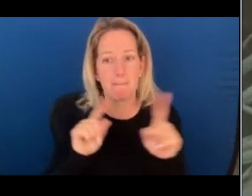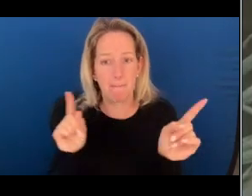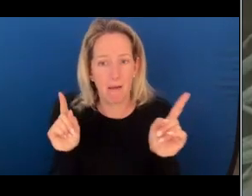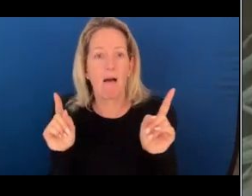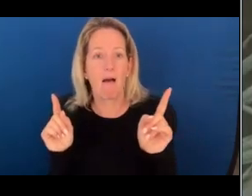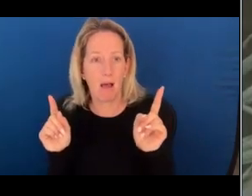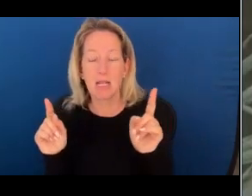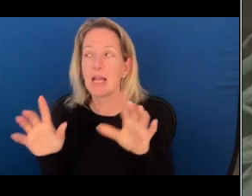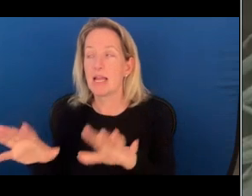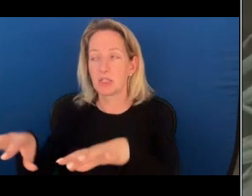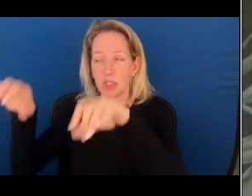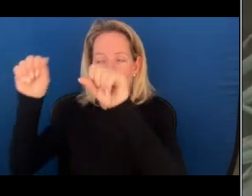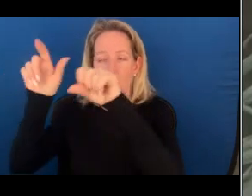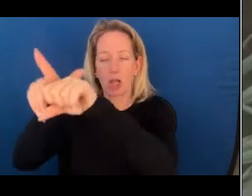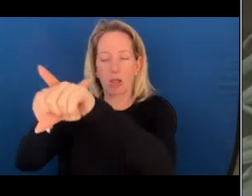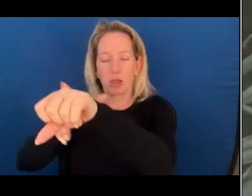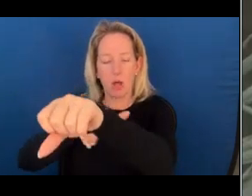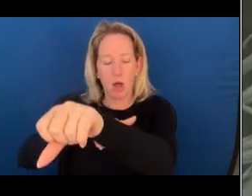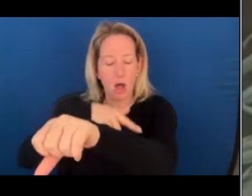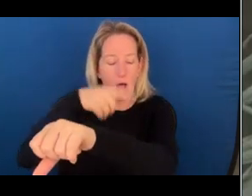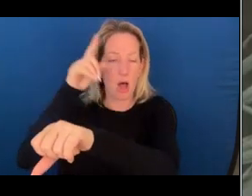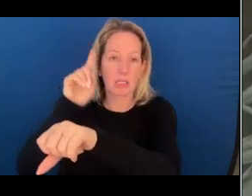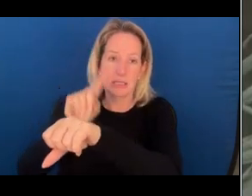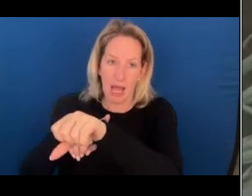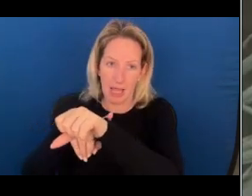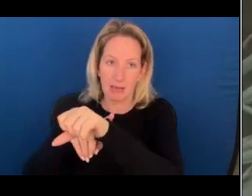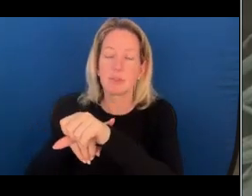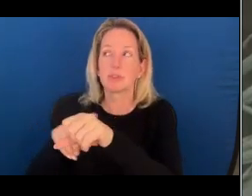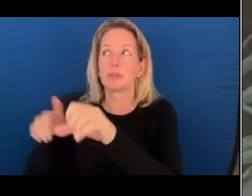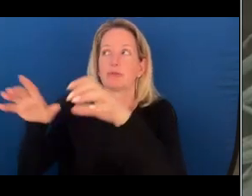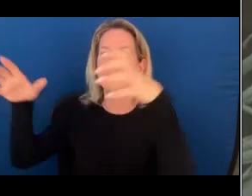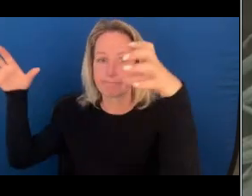a long time to actually get those six people together.